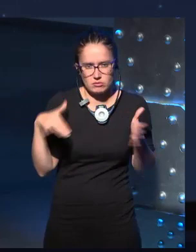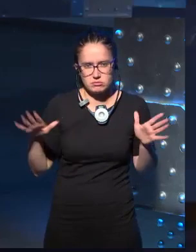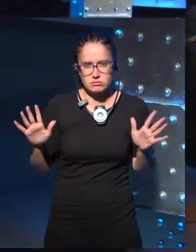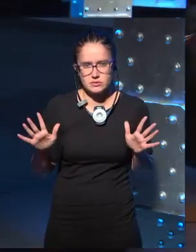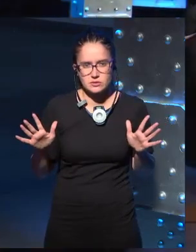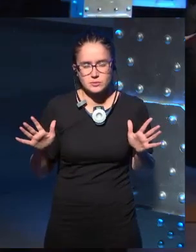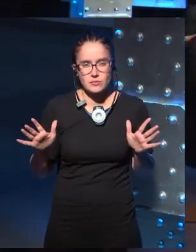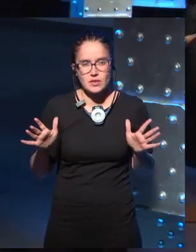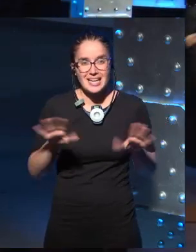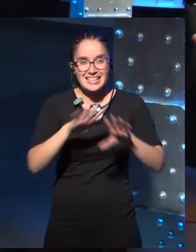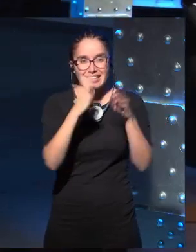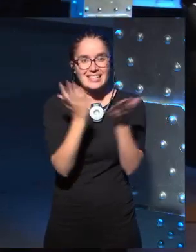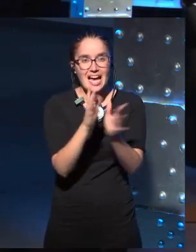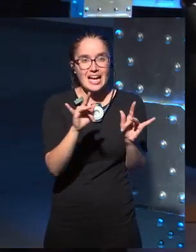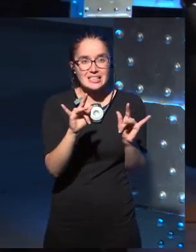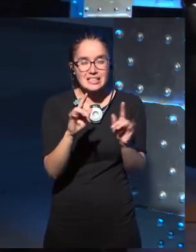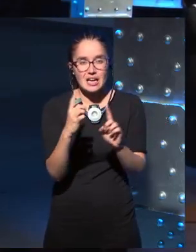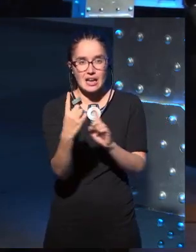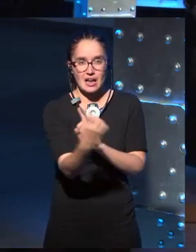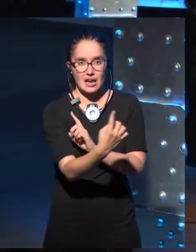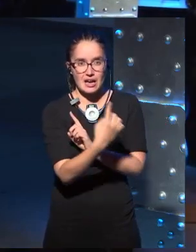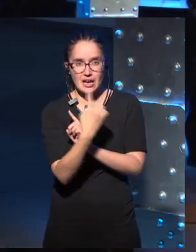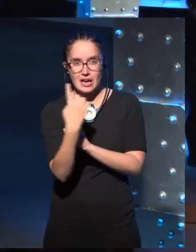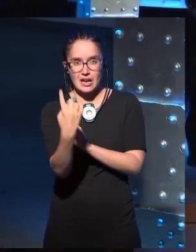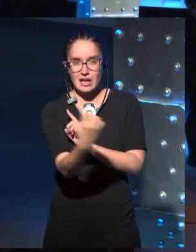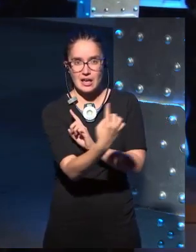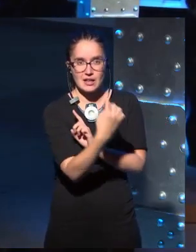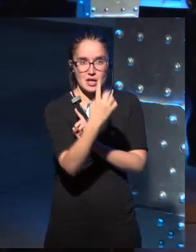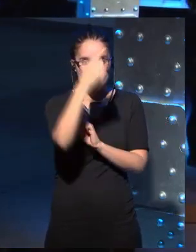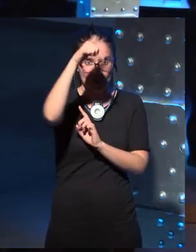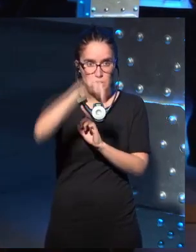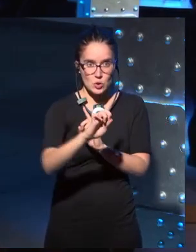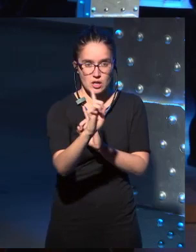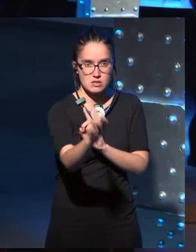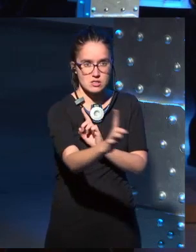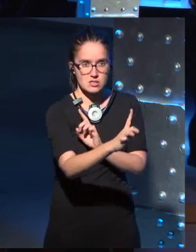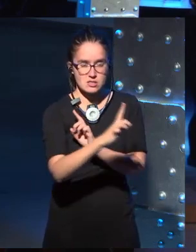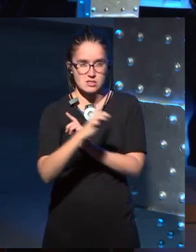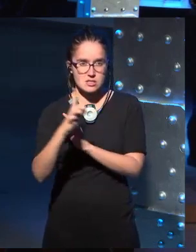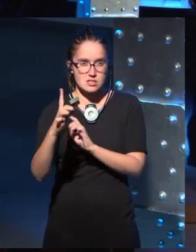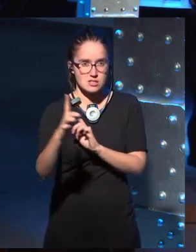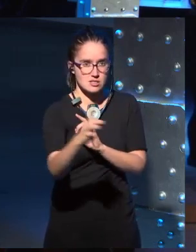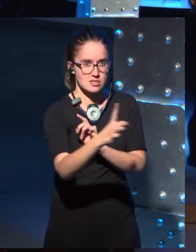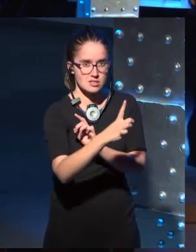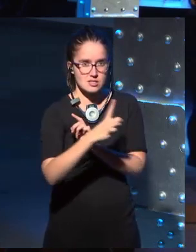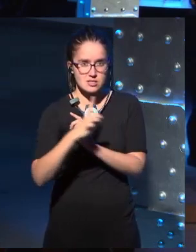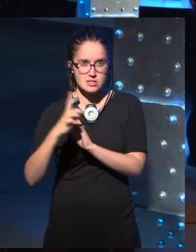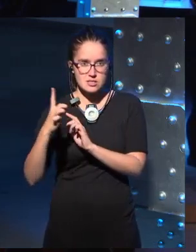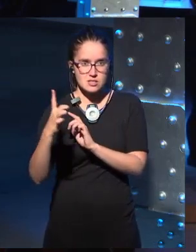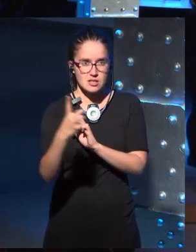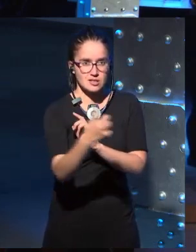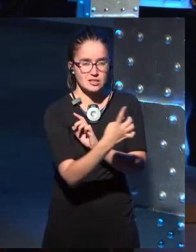Earth spins on its axis, north-south, it spins, that's day and night. And it so happens that the axis